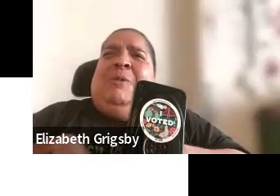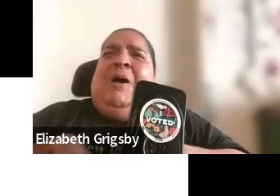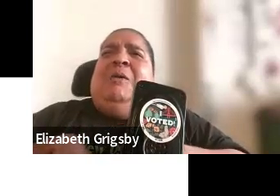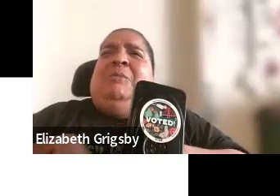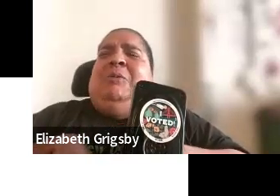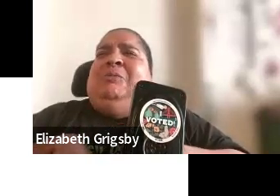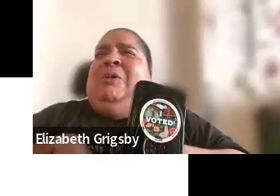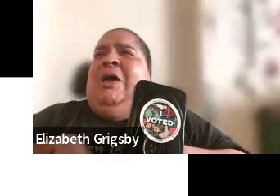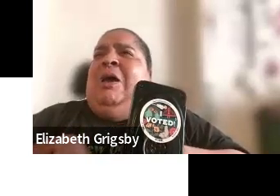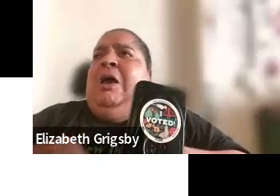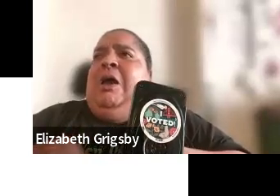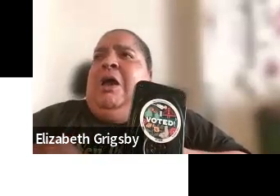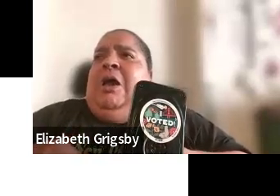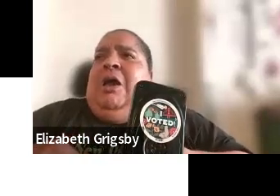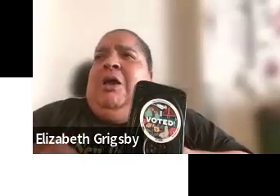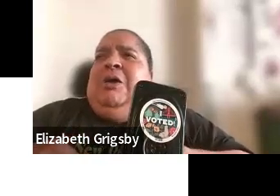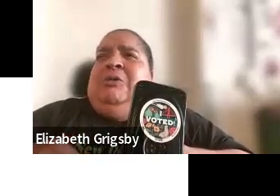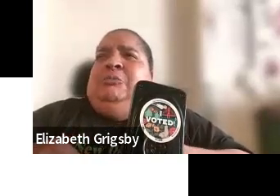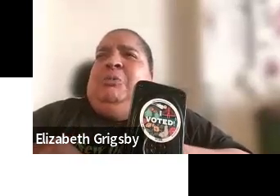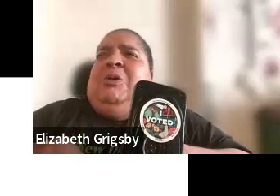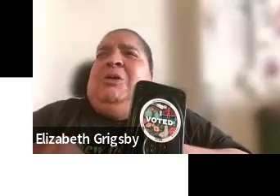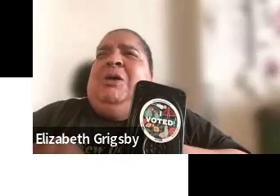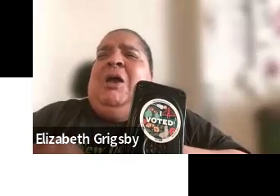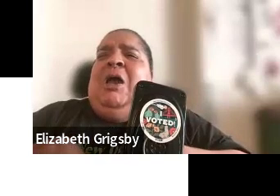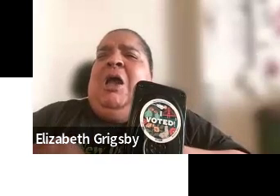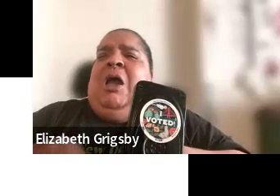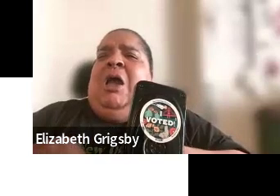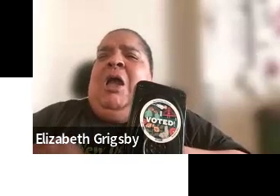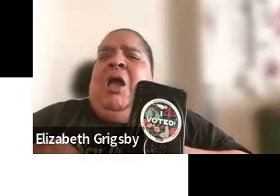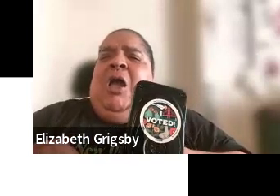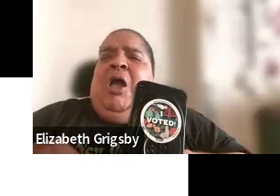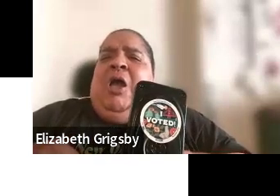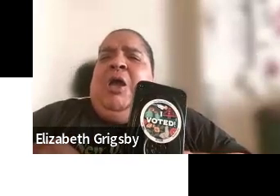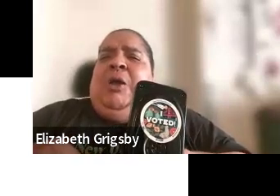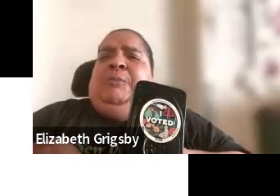for survivors. It's really